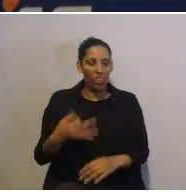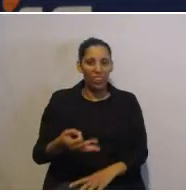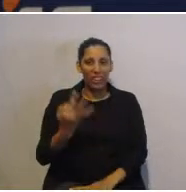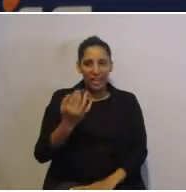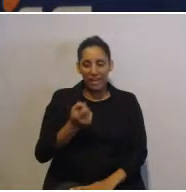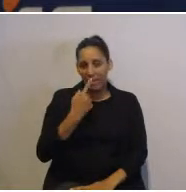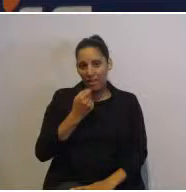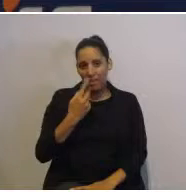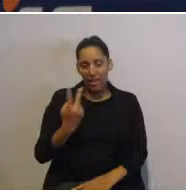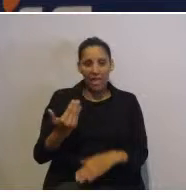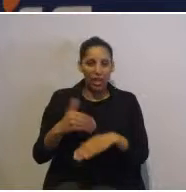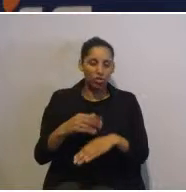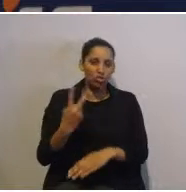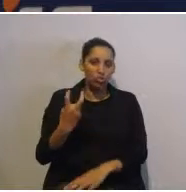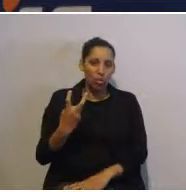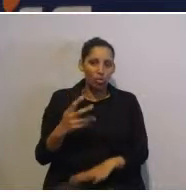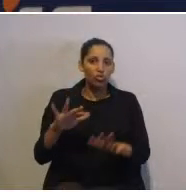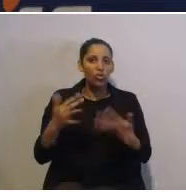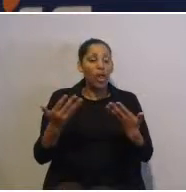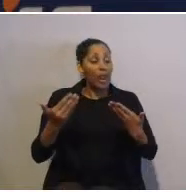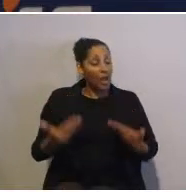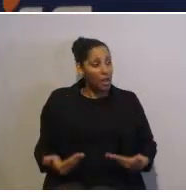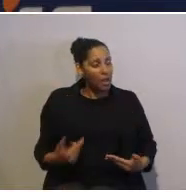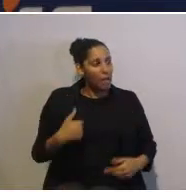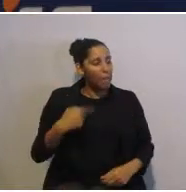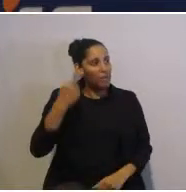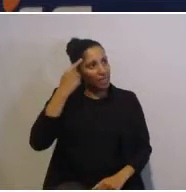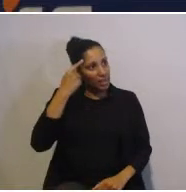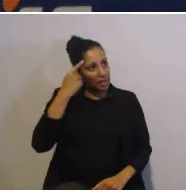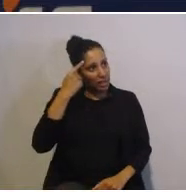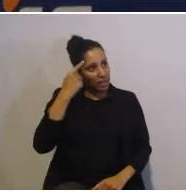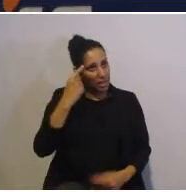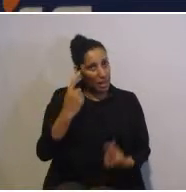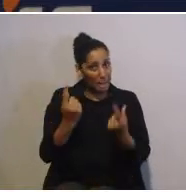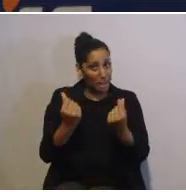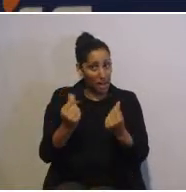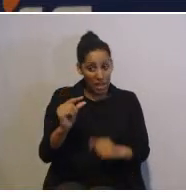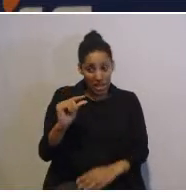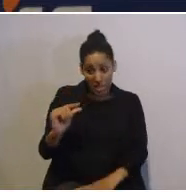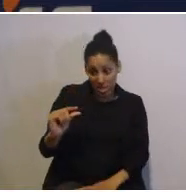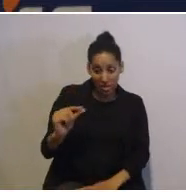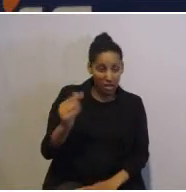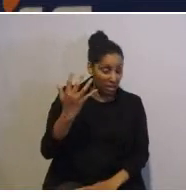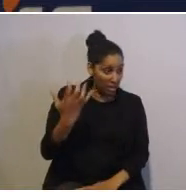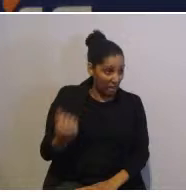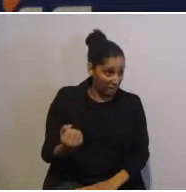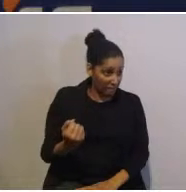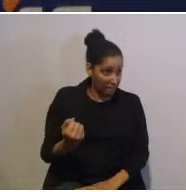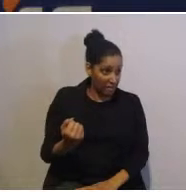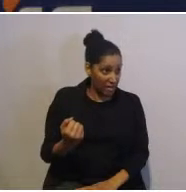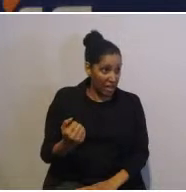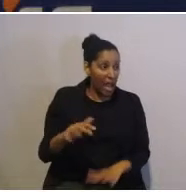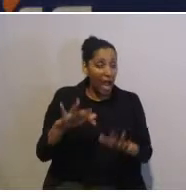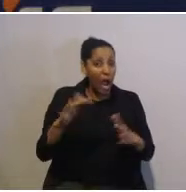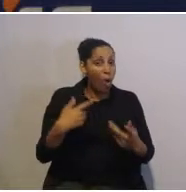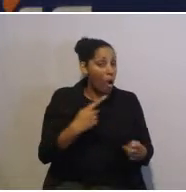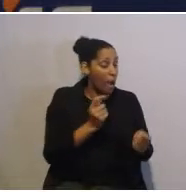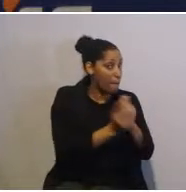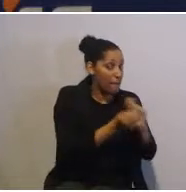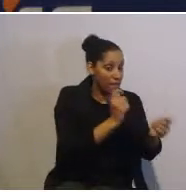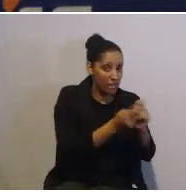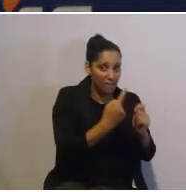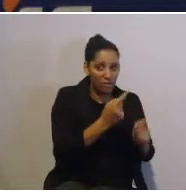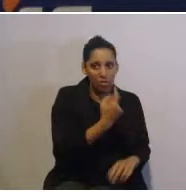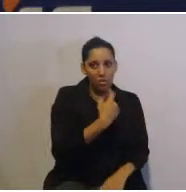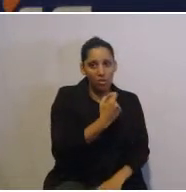added another 2. So now I must now think, with this little money I also have, how am I going to pay for my